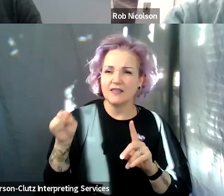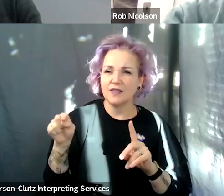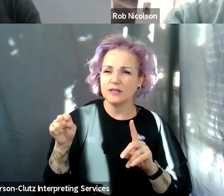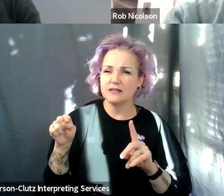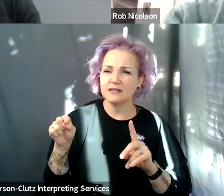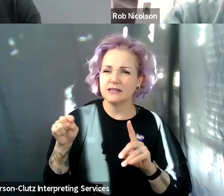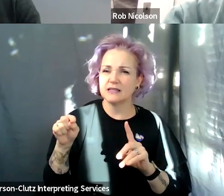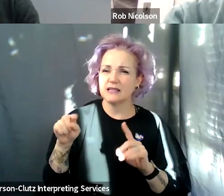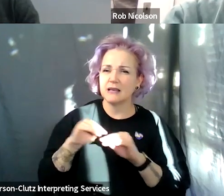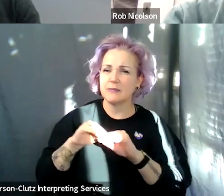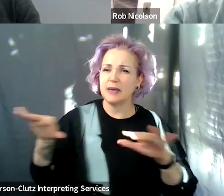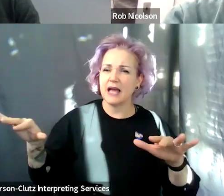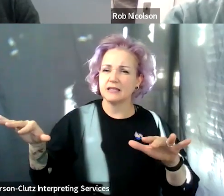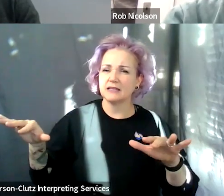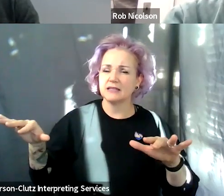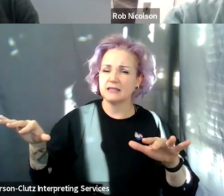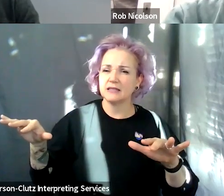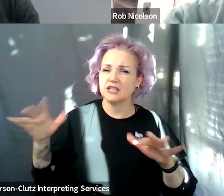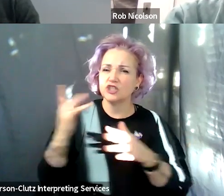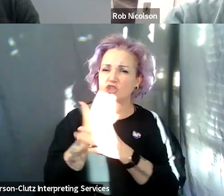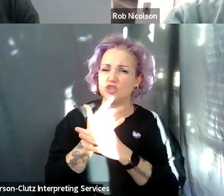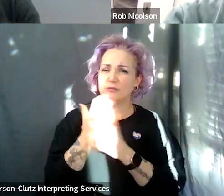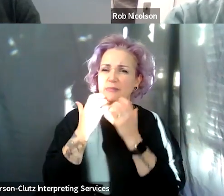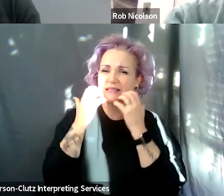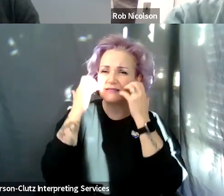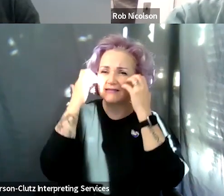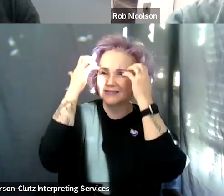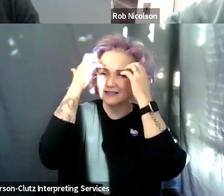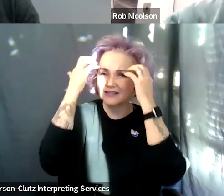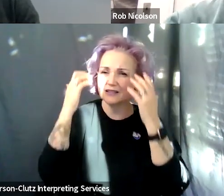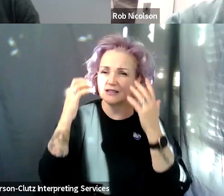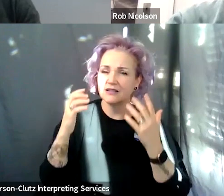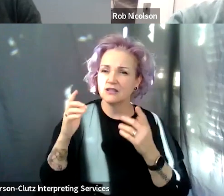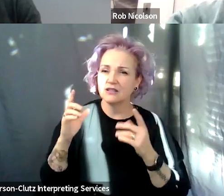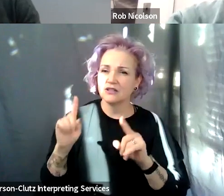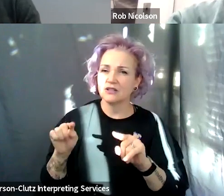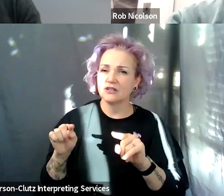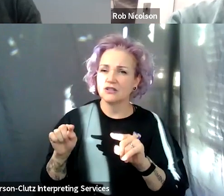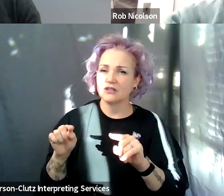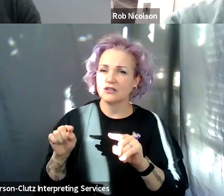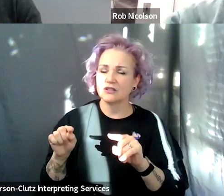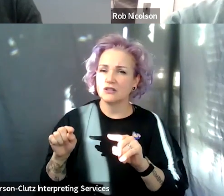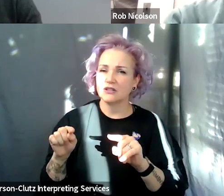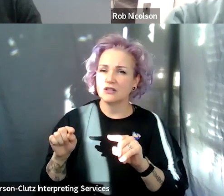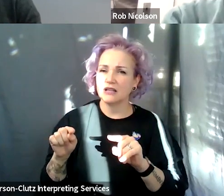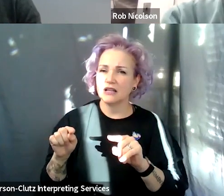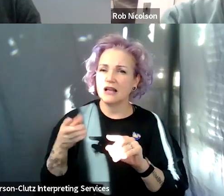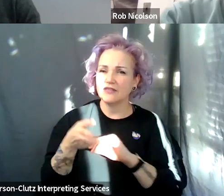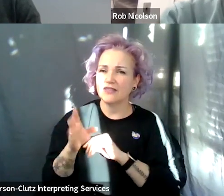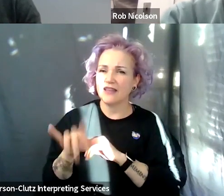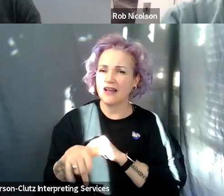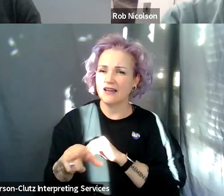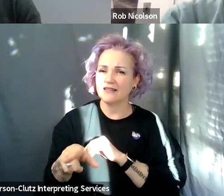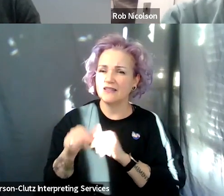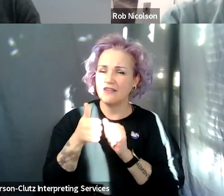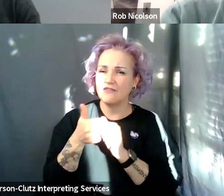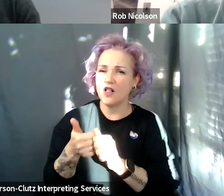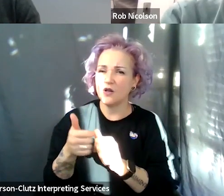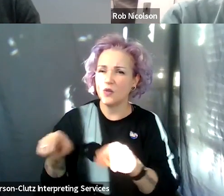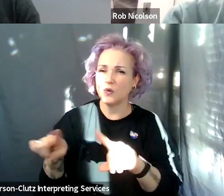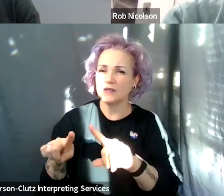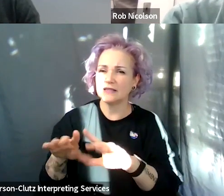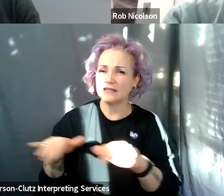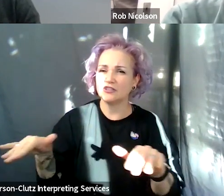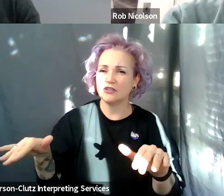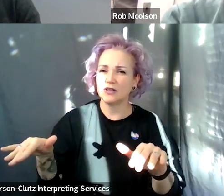in the 60s, and showed an increased rate of kids with autism following it. But I think they probably would have been very, very disabled kids because of what